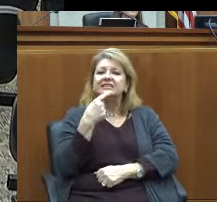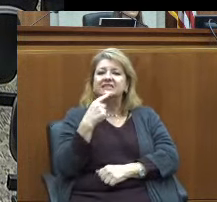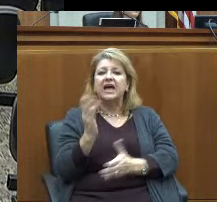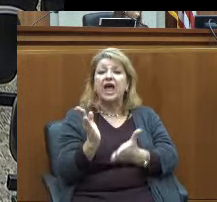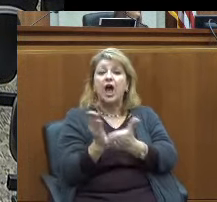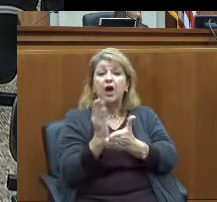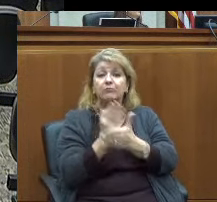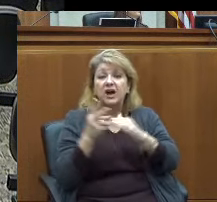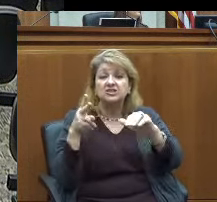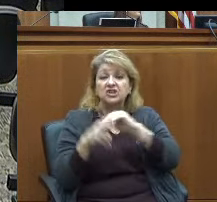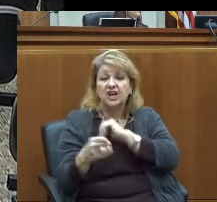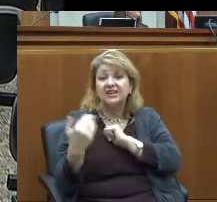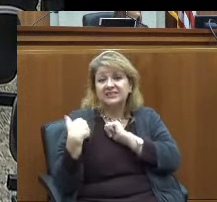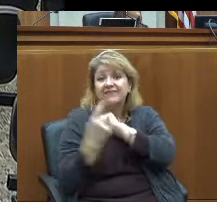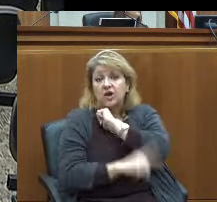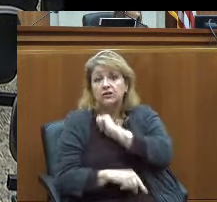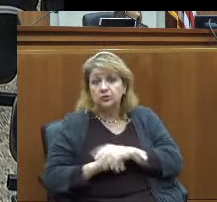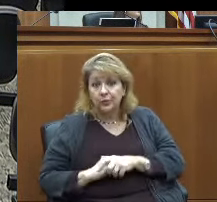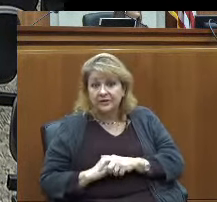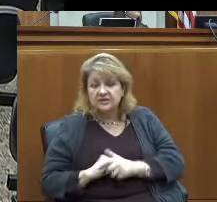masterful.